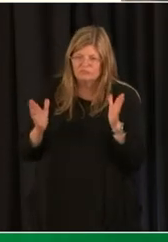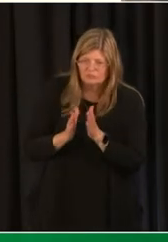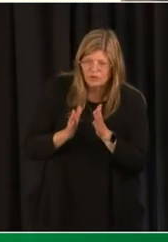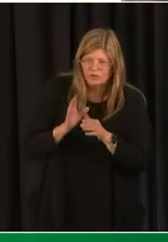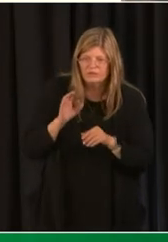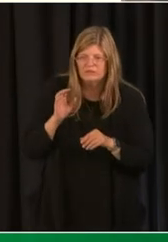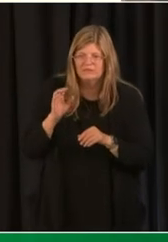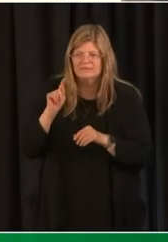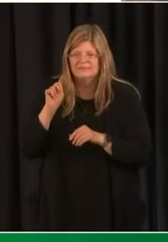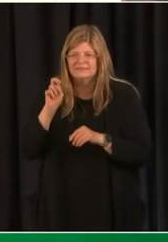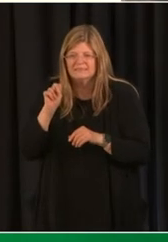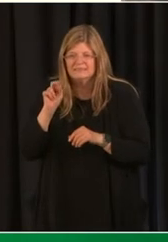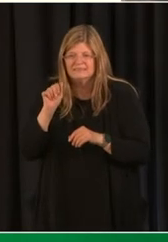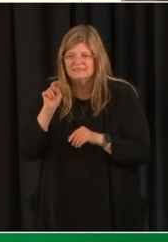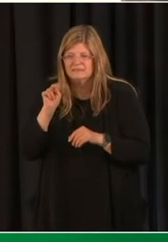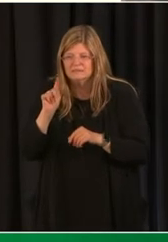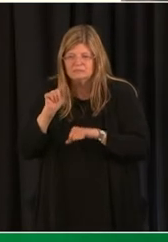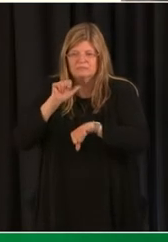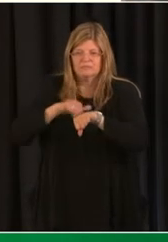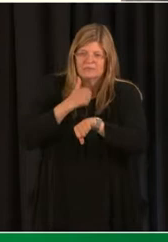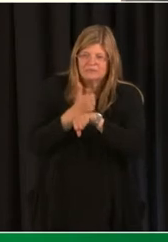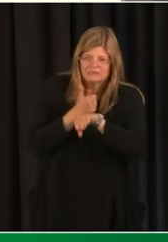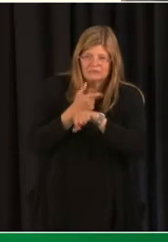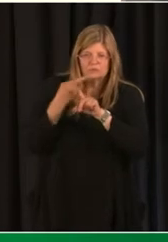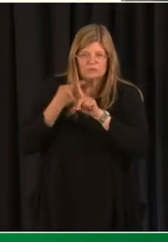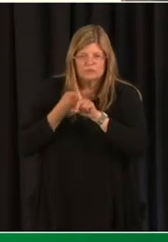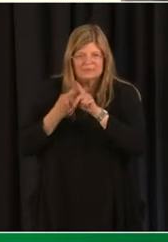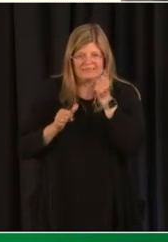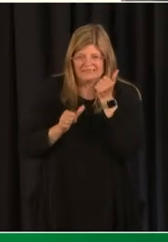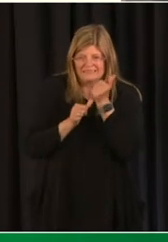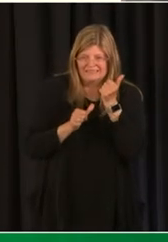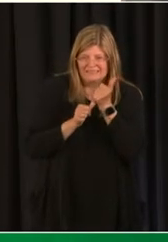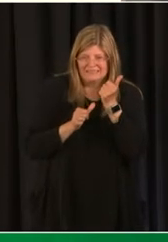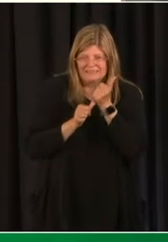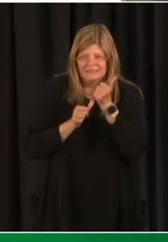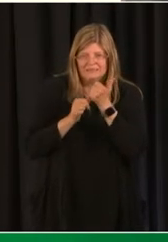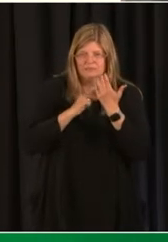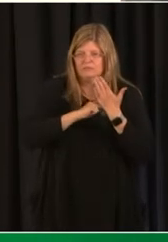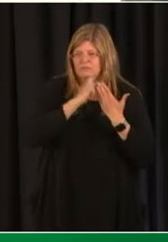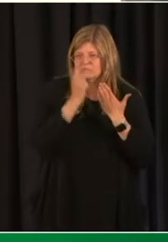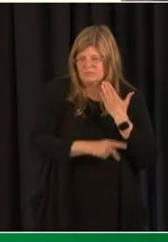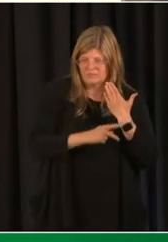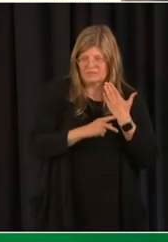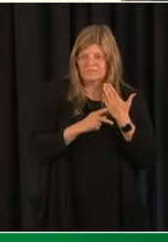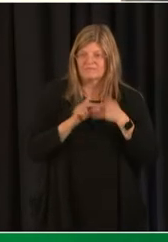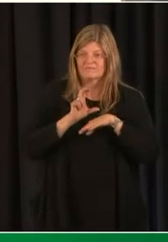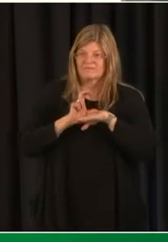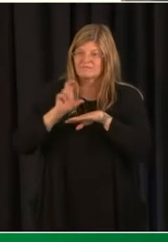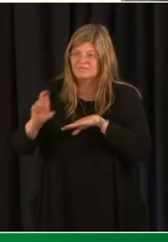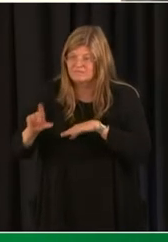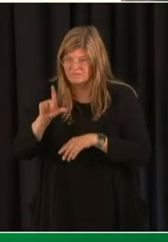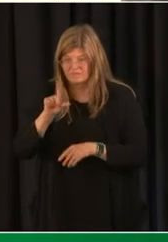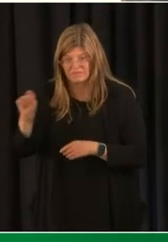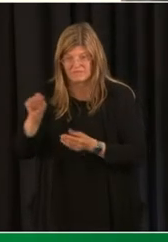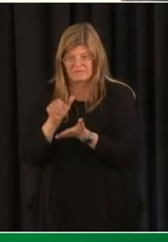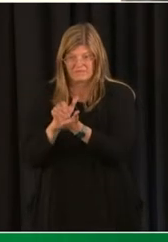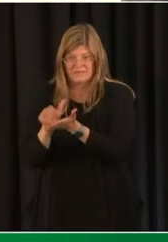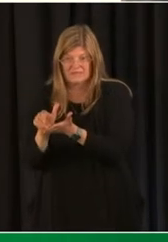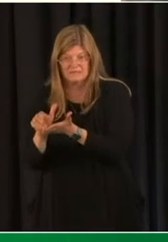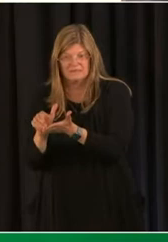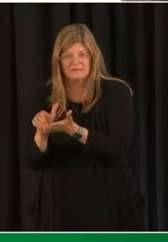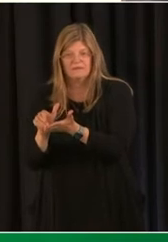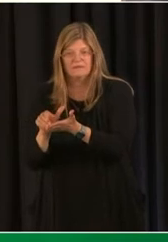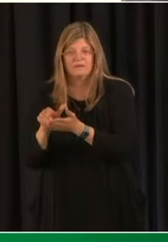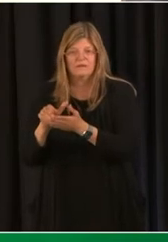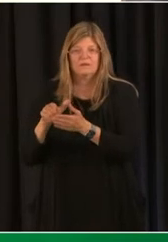Assistance Program, $1.5 million there. We invested $20 million in the COVID Housing Assistance Program known as CHAP